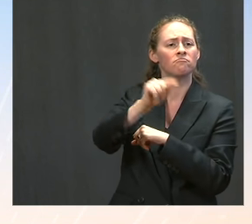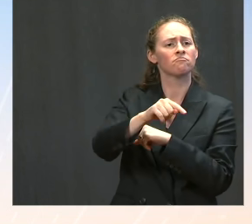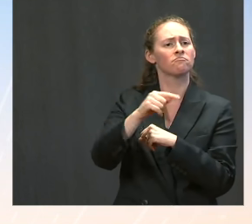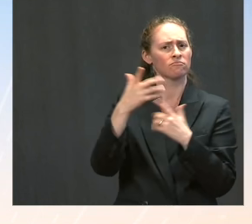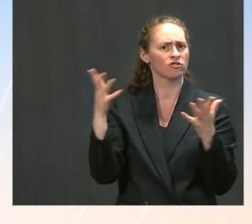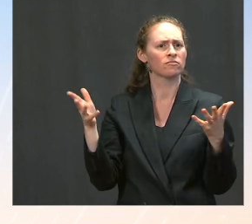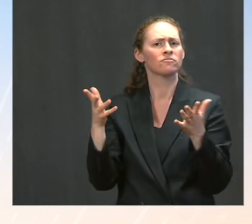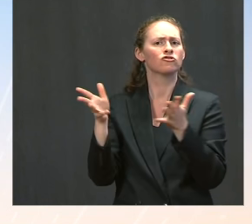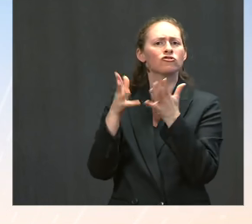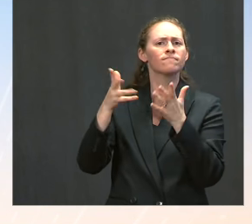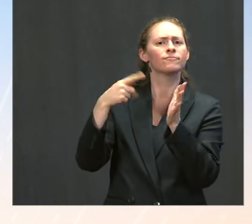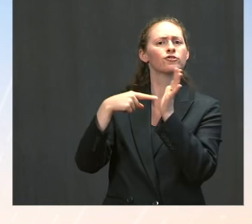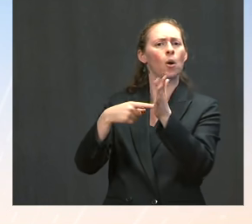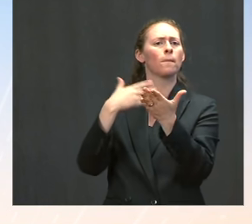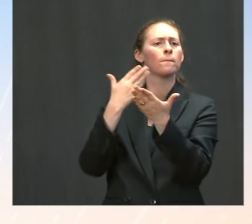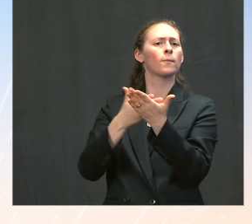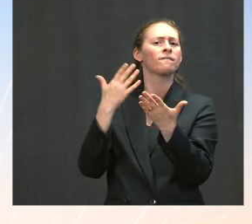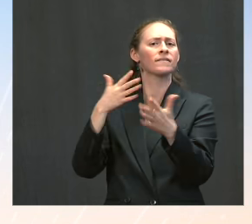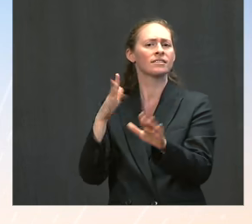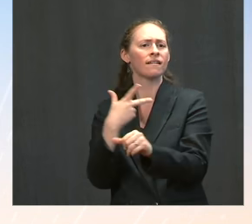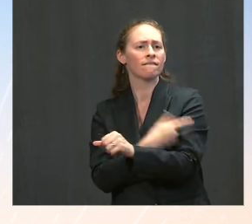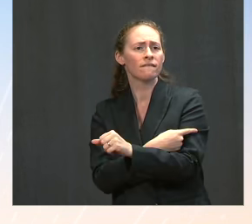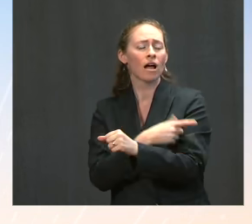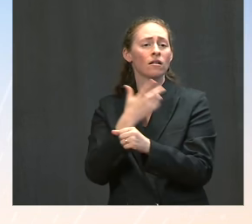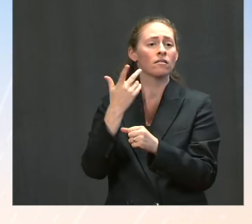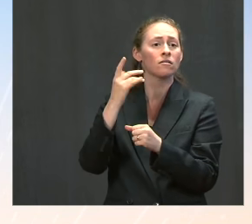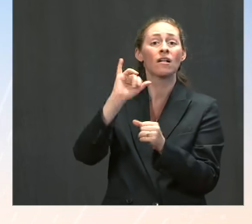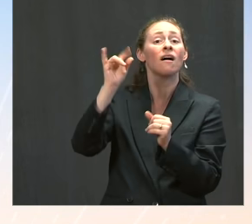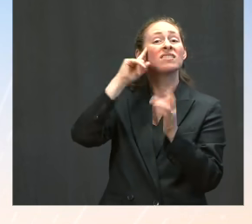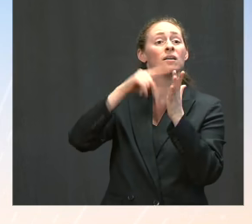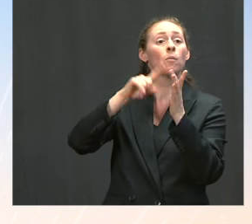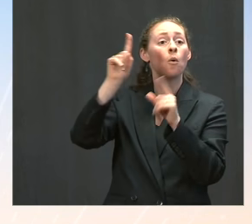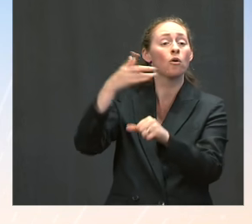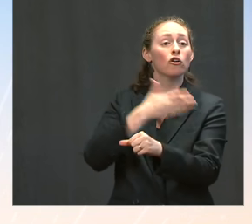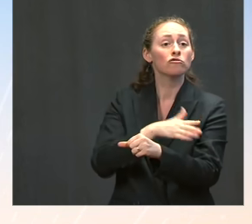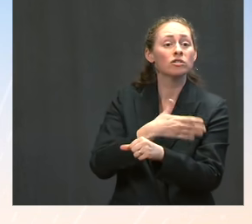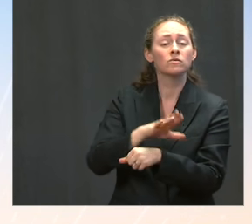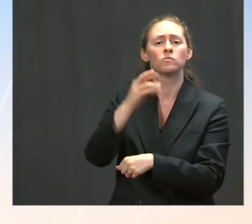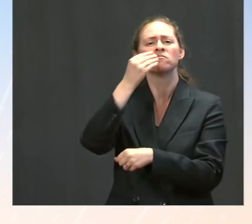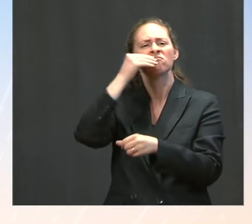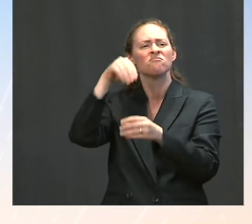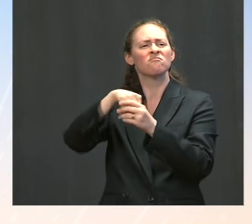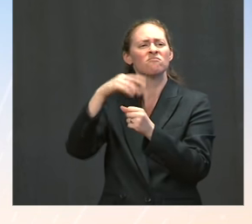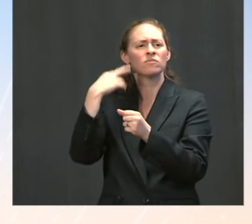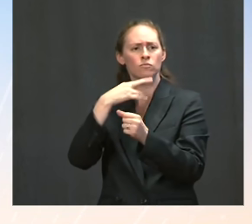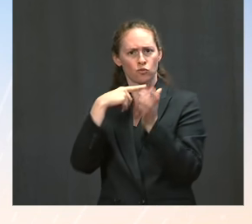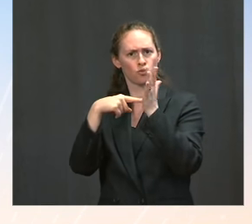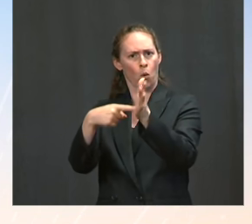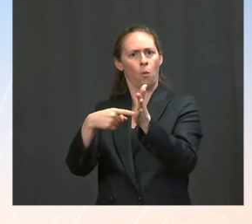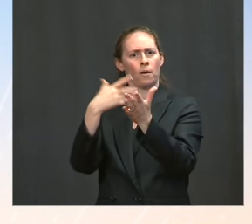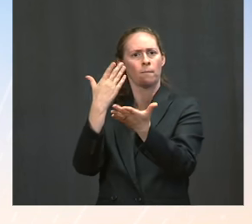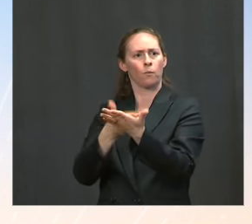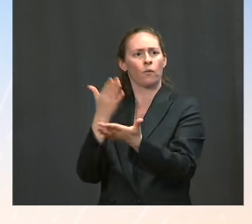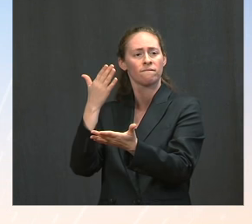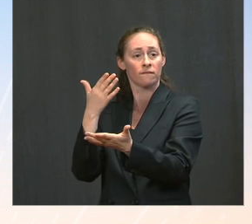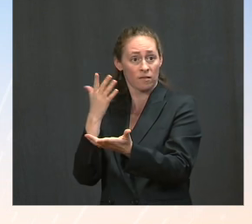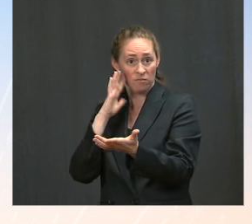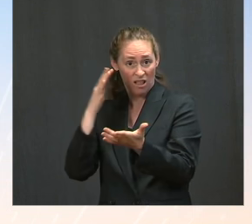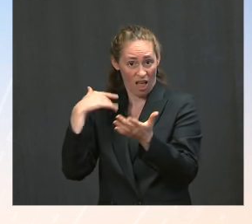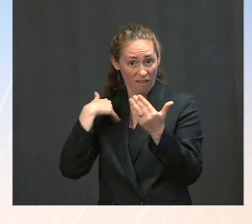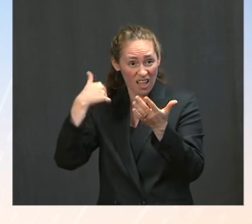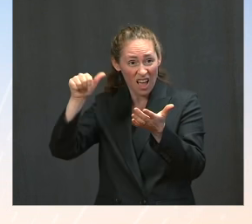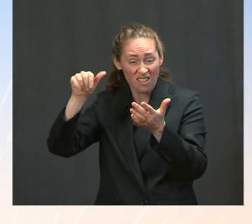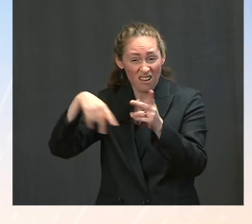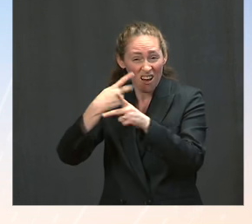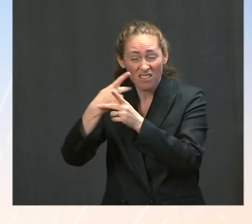concerts or dining indoors? Or is there any discussion around vaccine verification or changing the posture? It is not. Our position has not